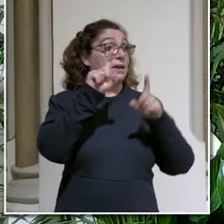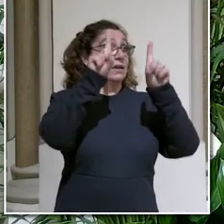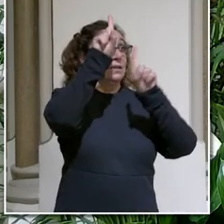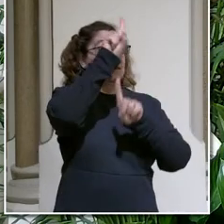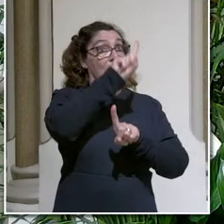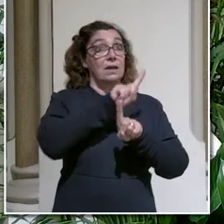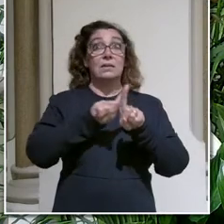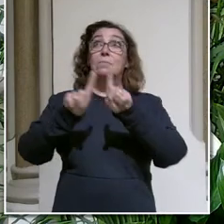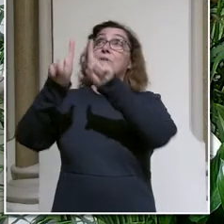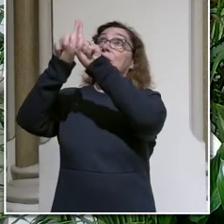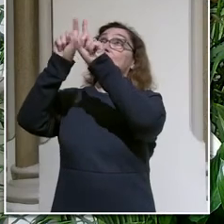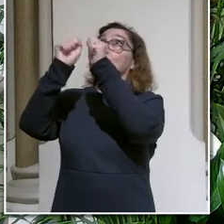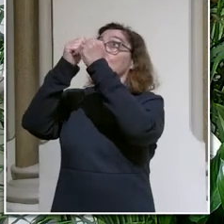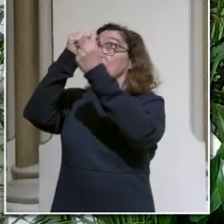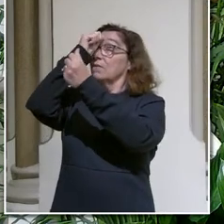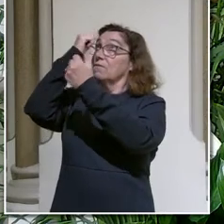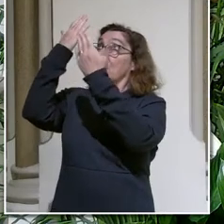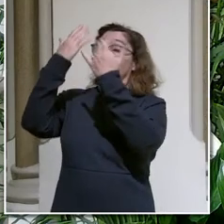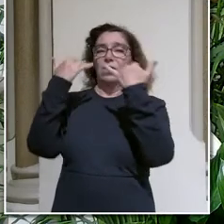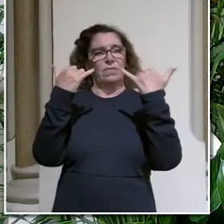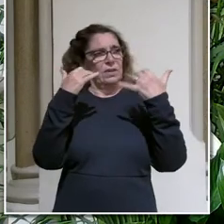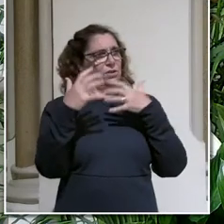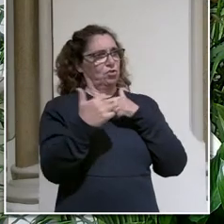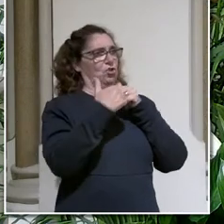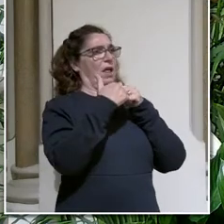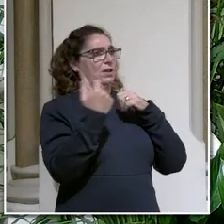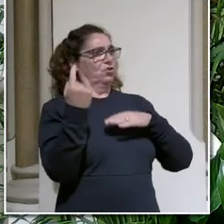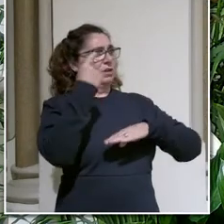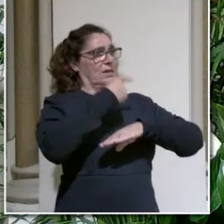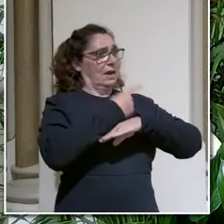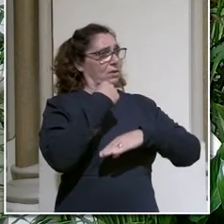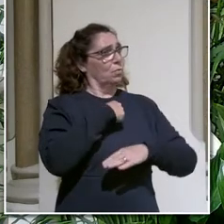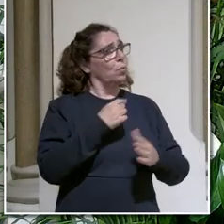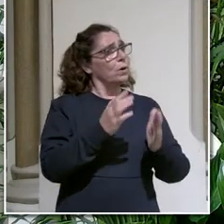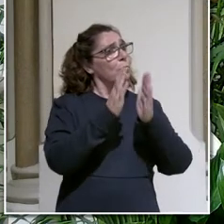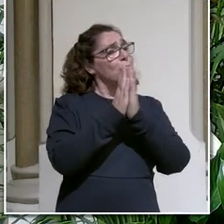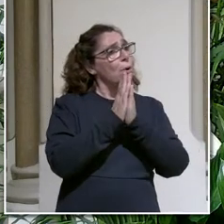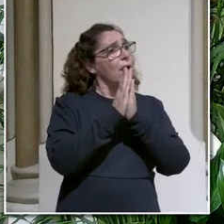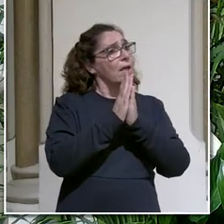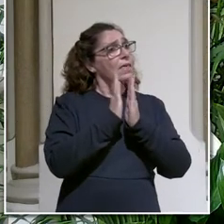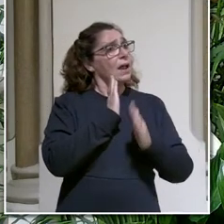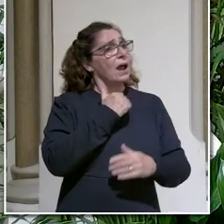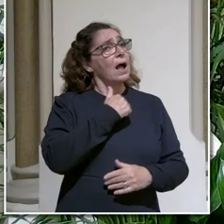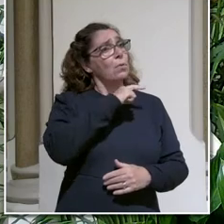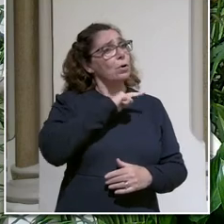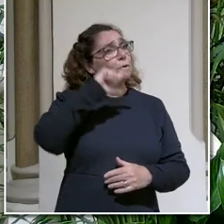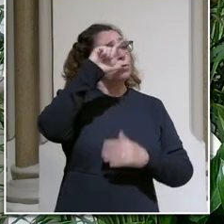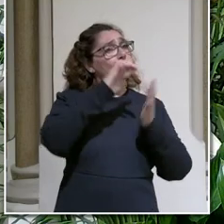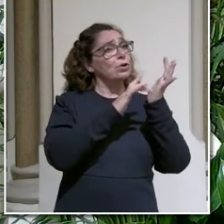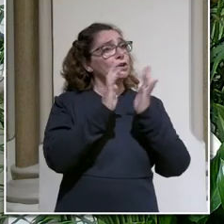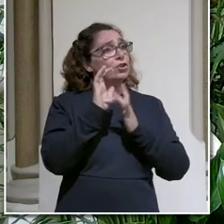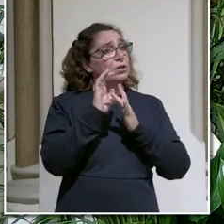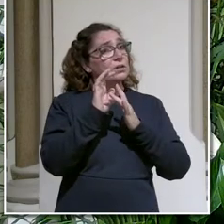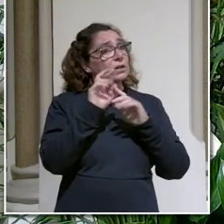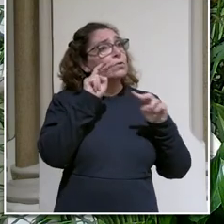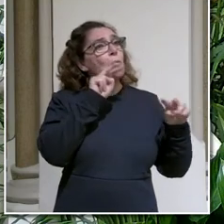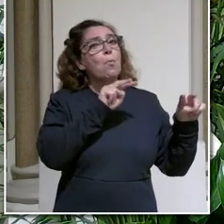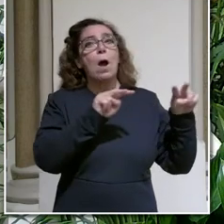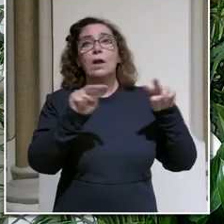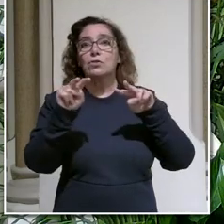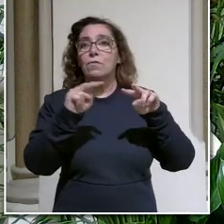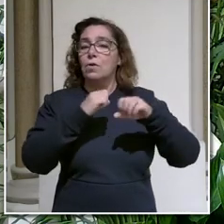Father. In these challenging times, we pray that our Lord Jesus watch over and protect all who serve in law